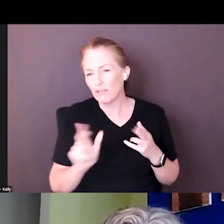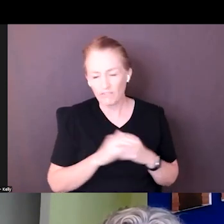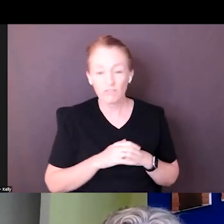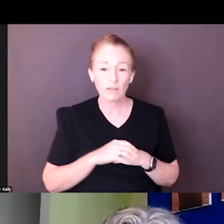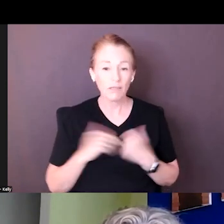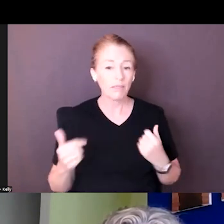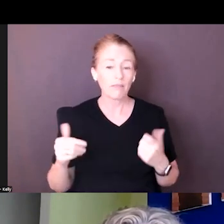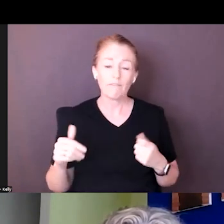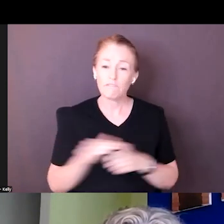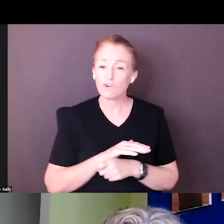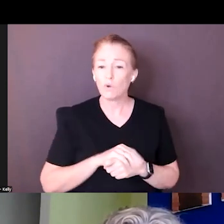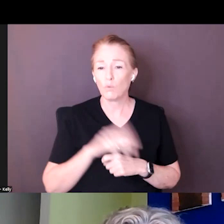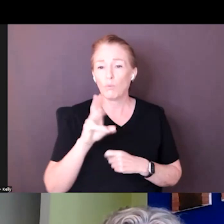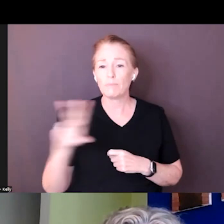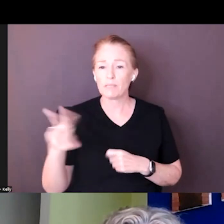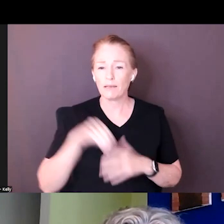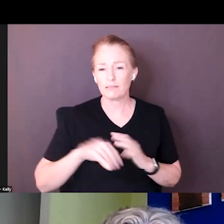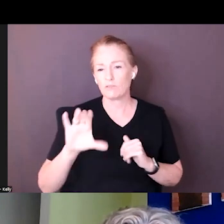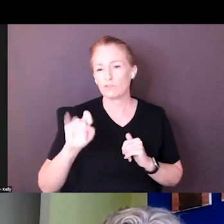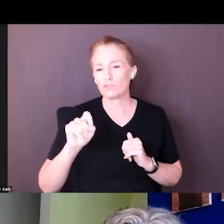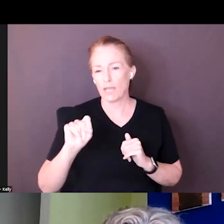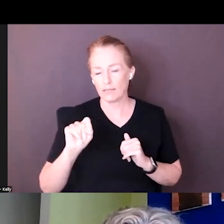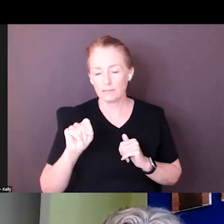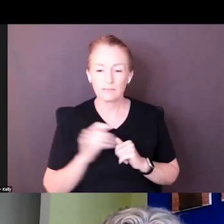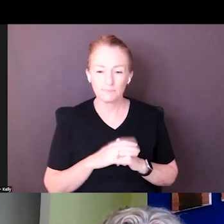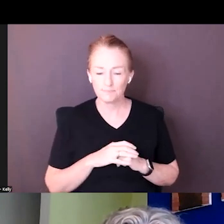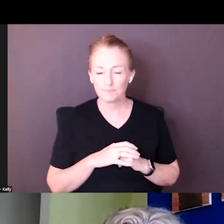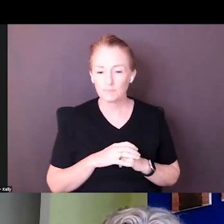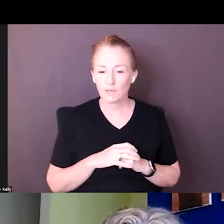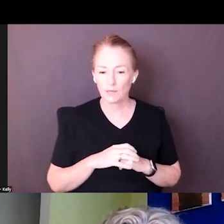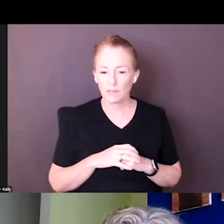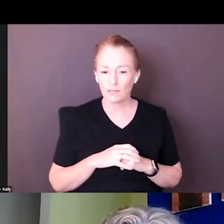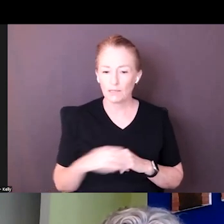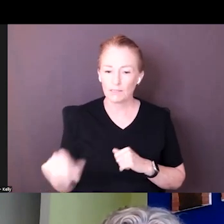there first. It's a little bit long, but it's also